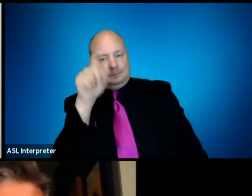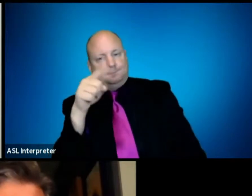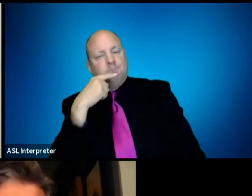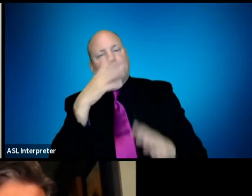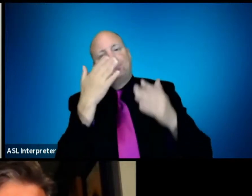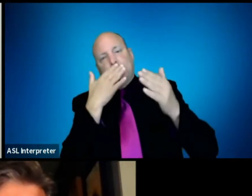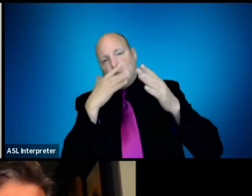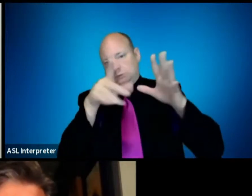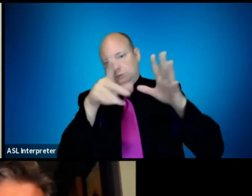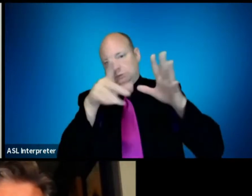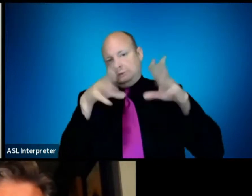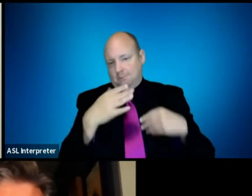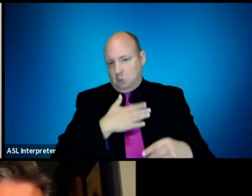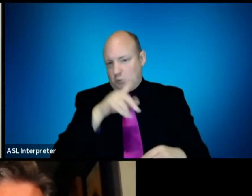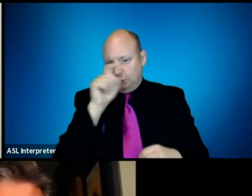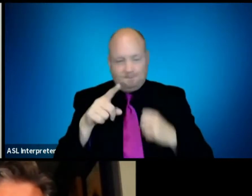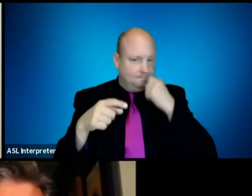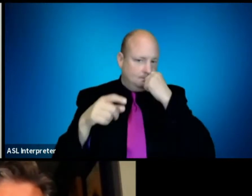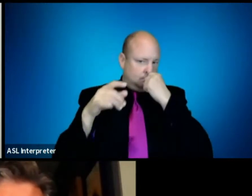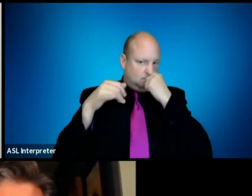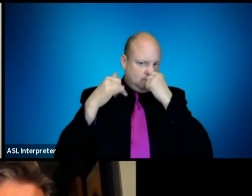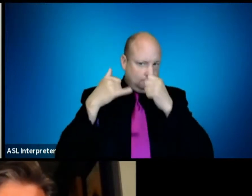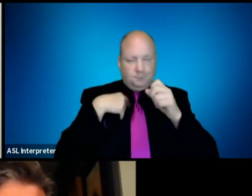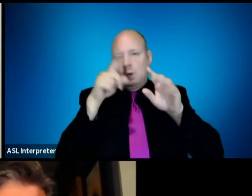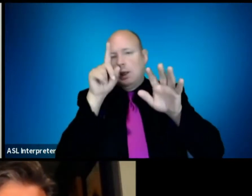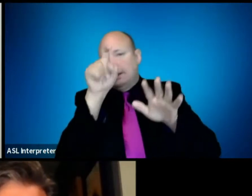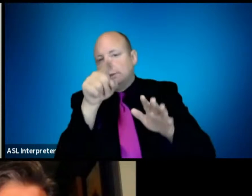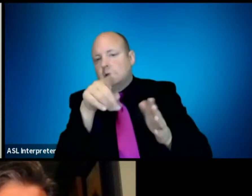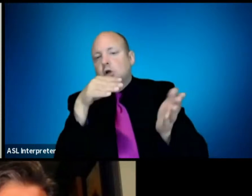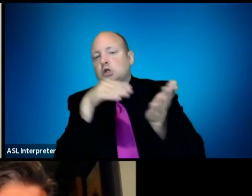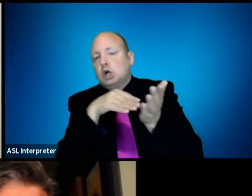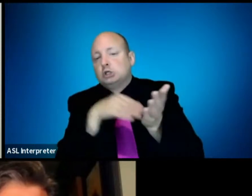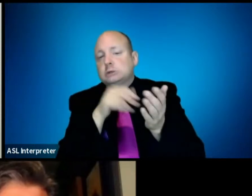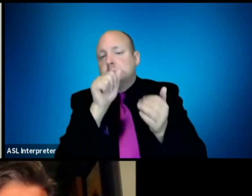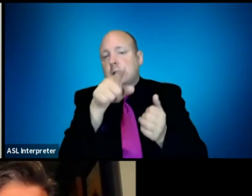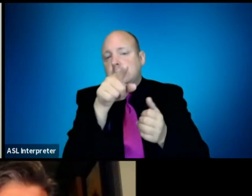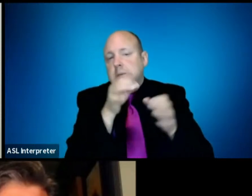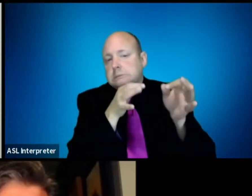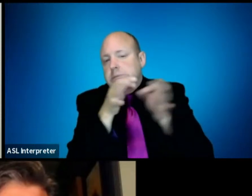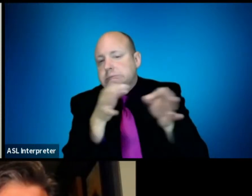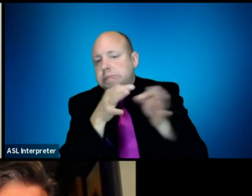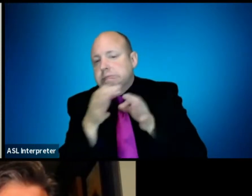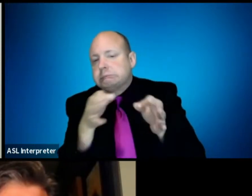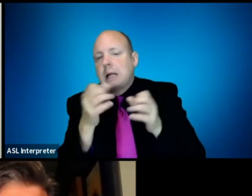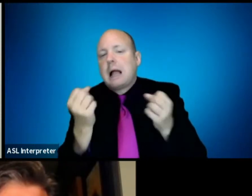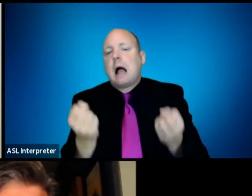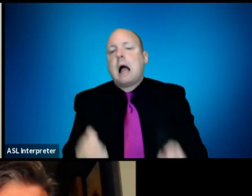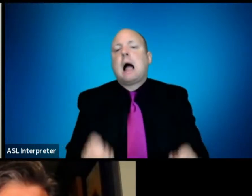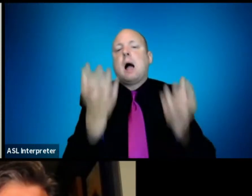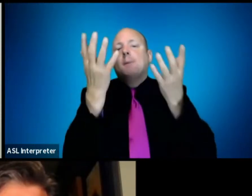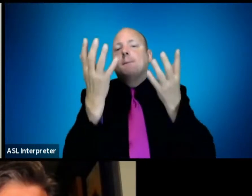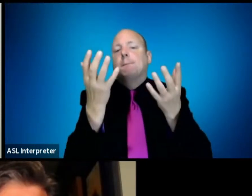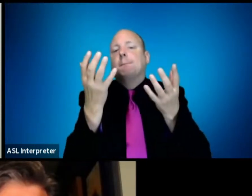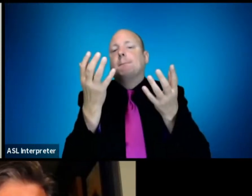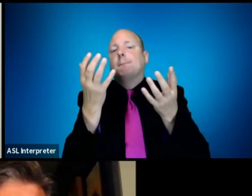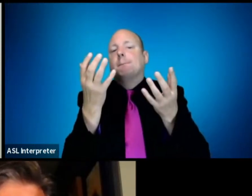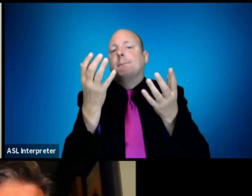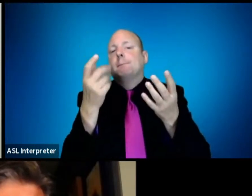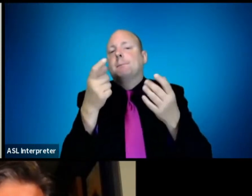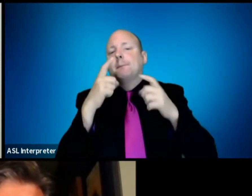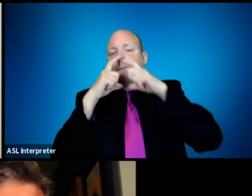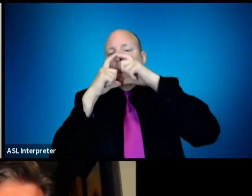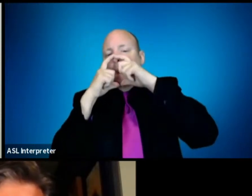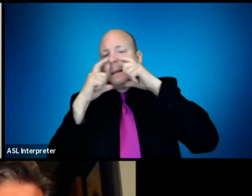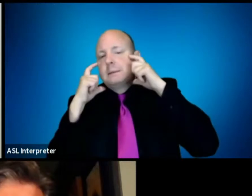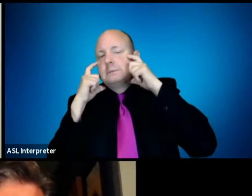ask you, what can you tell us about how much masks prevent transmission of the virus? And if you could